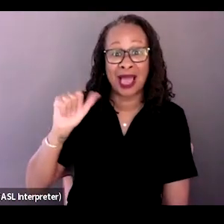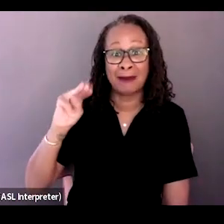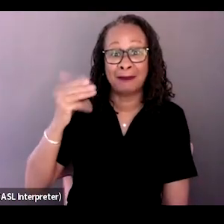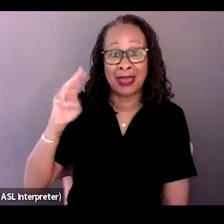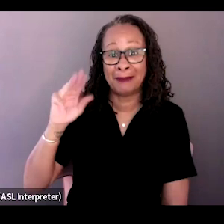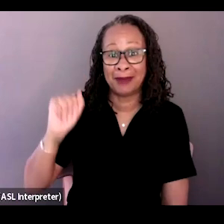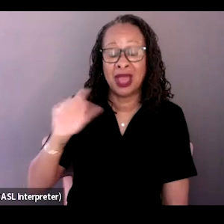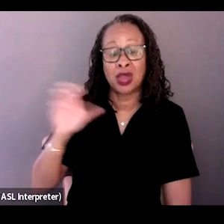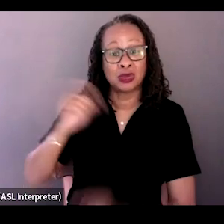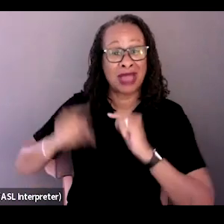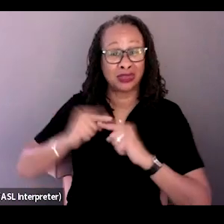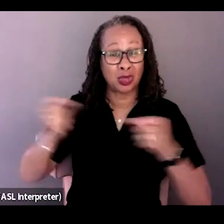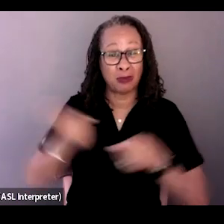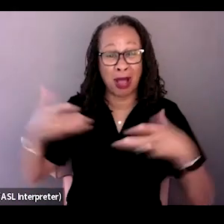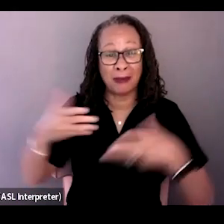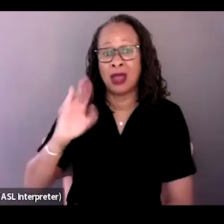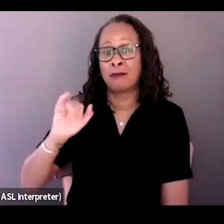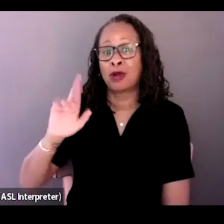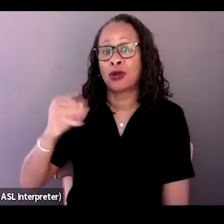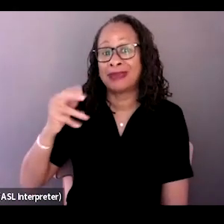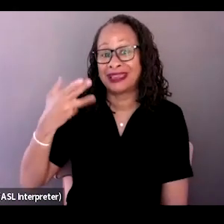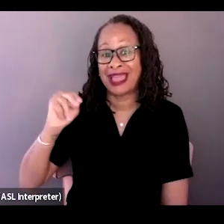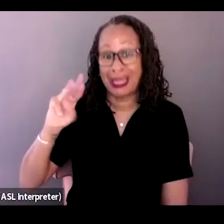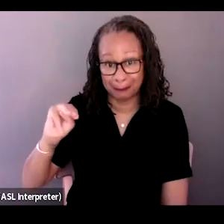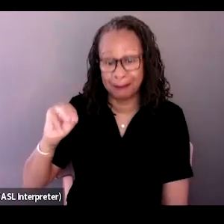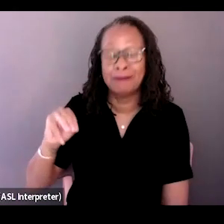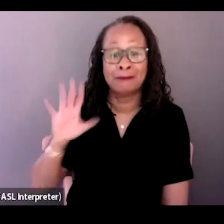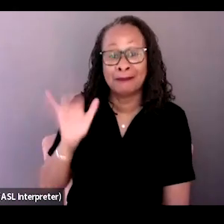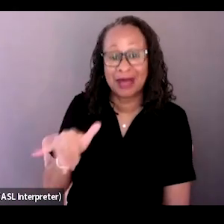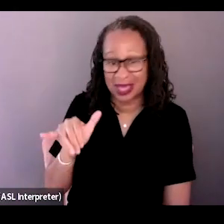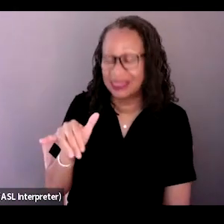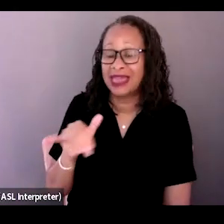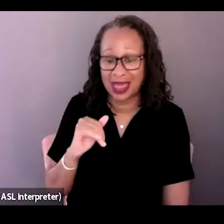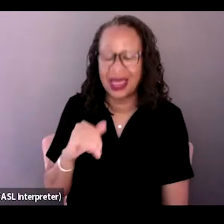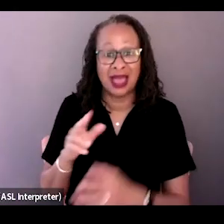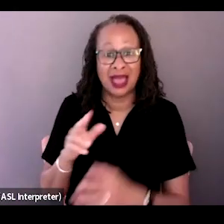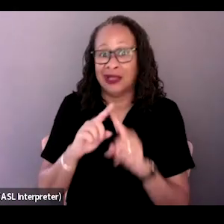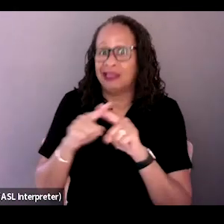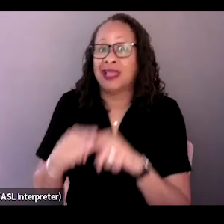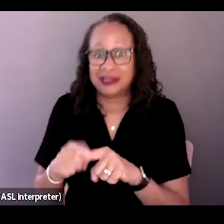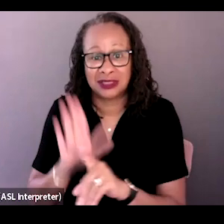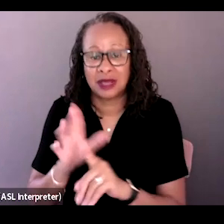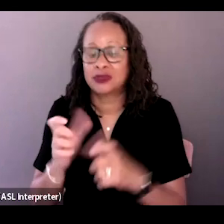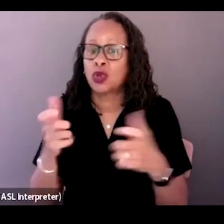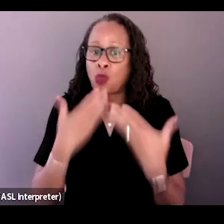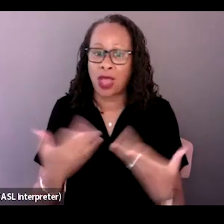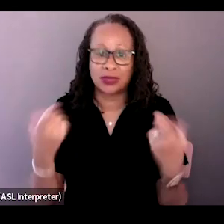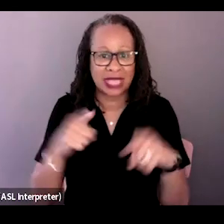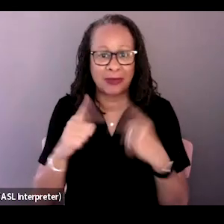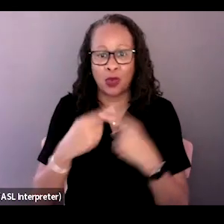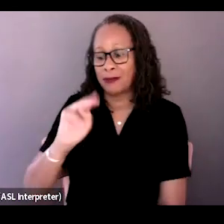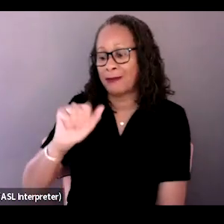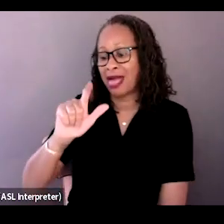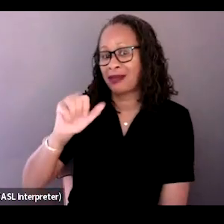the bombing in Birmingham. And then that lends itself so well to sort of what was going on when Malcolm X is talking about